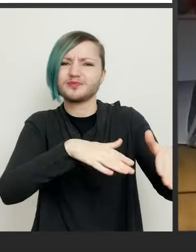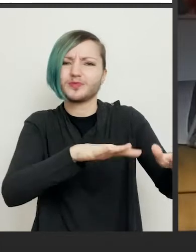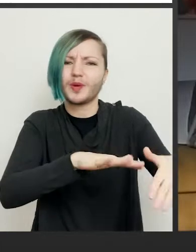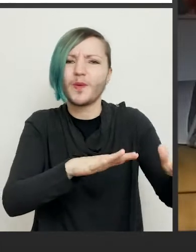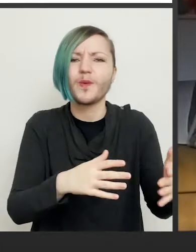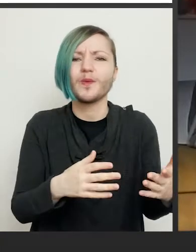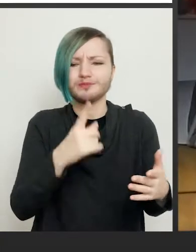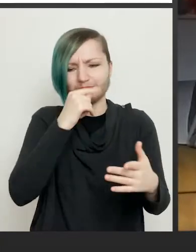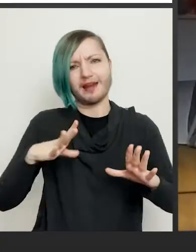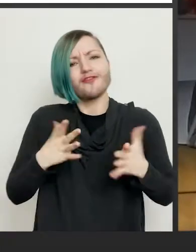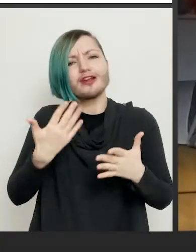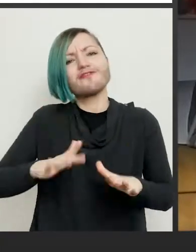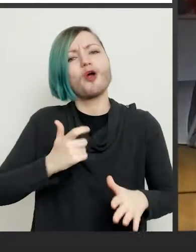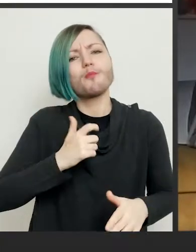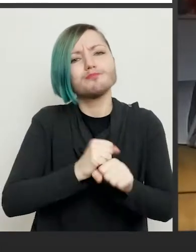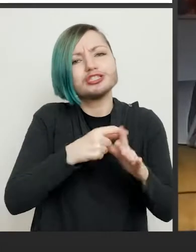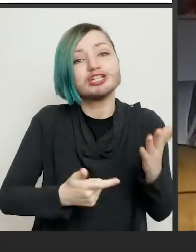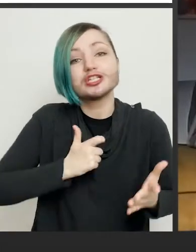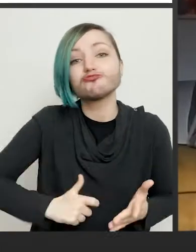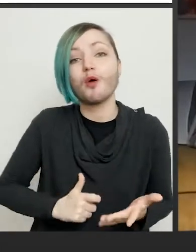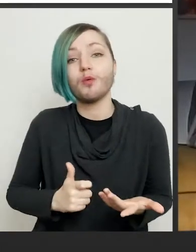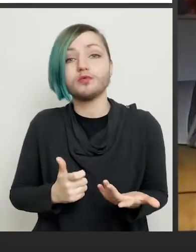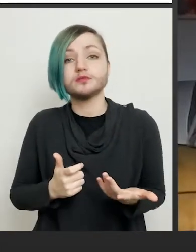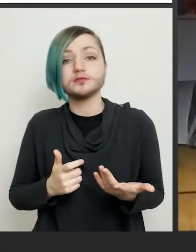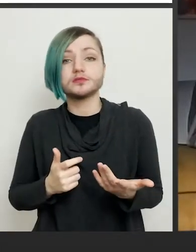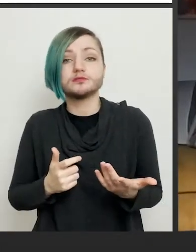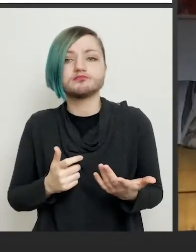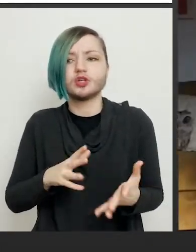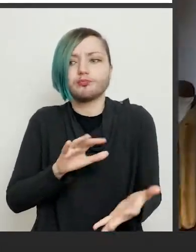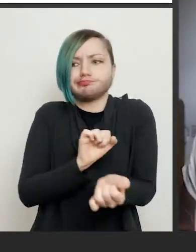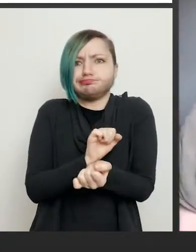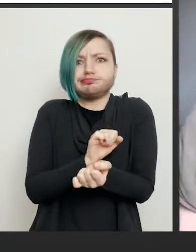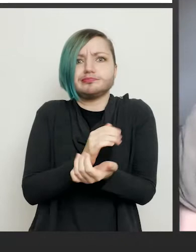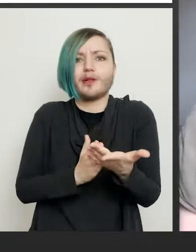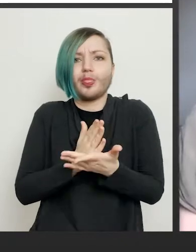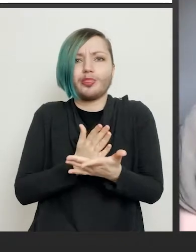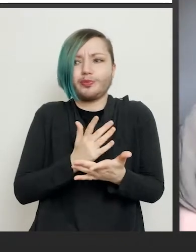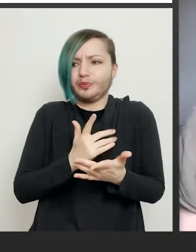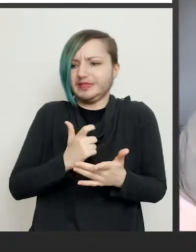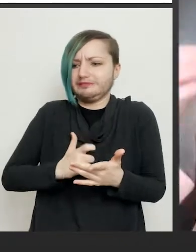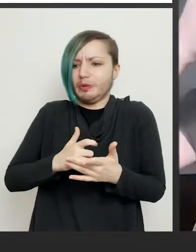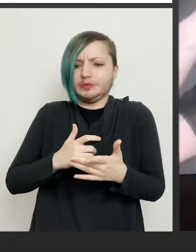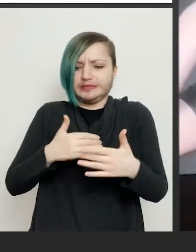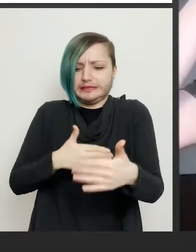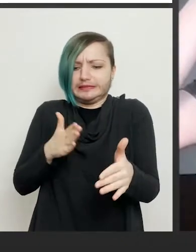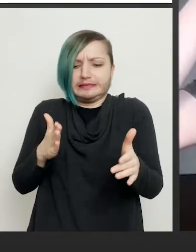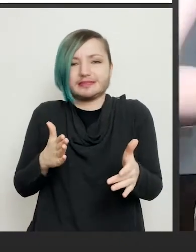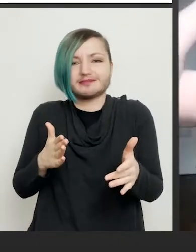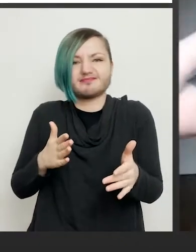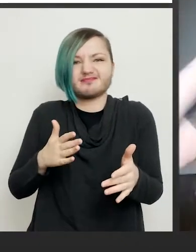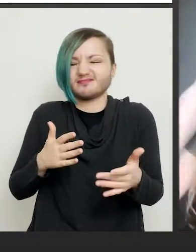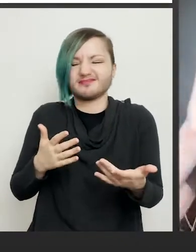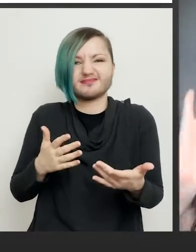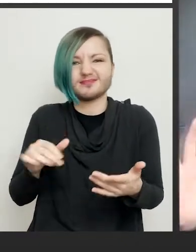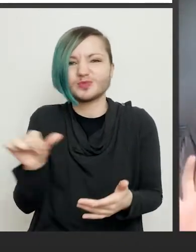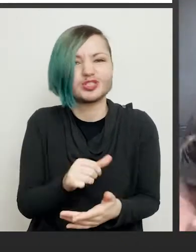free from them if that's what we truly want, and we shouldn't be confined by them. Yeah, and I said this to when I